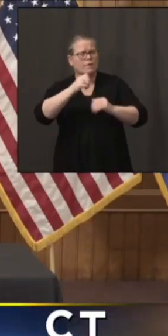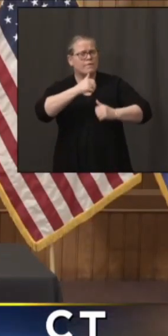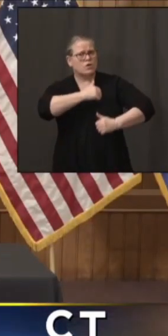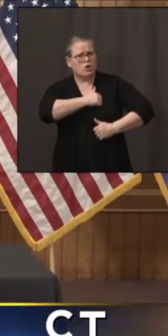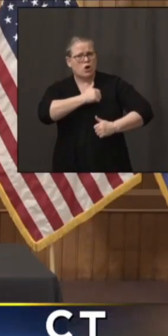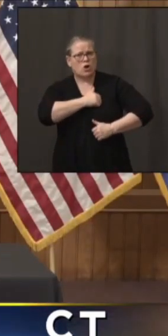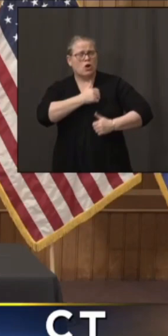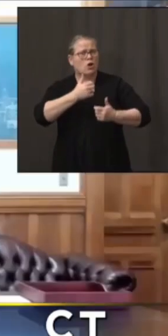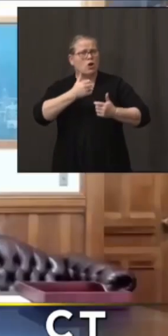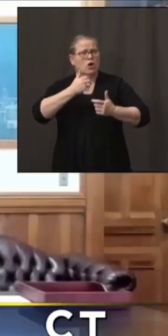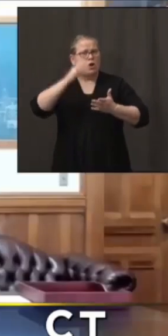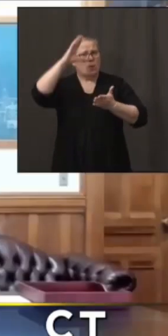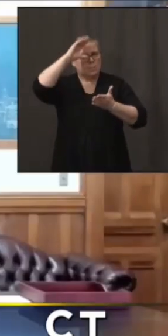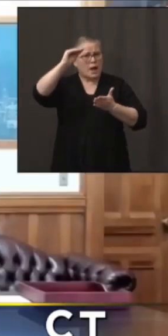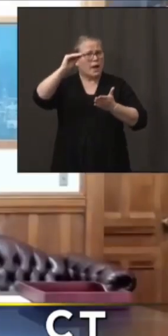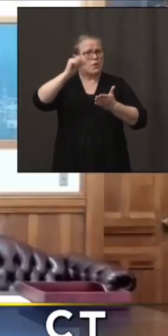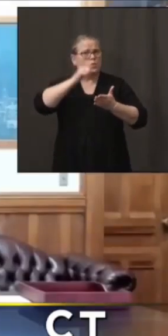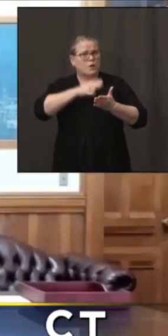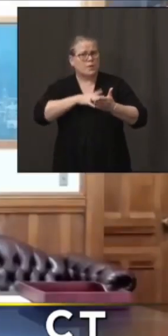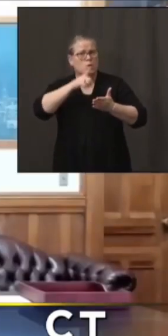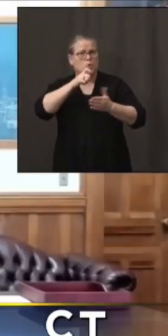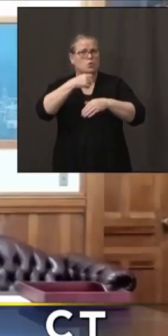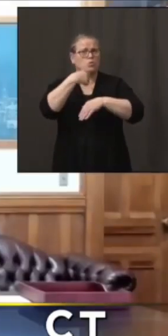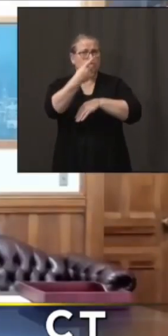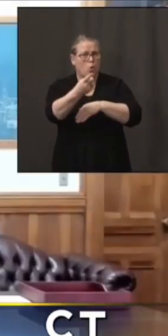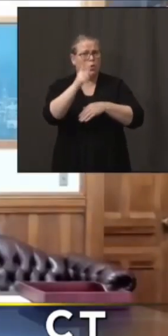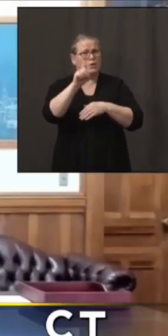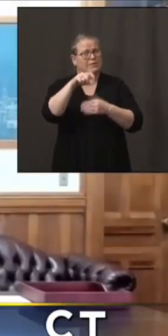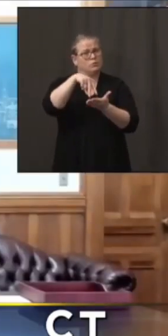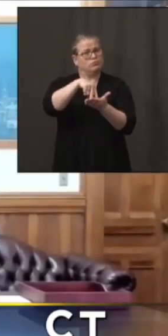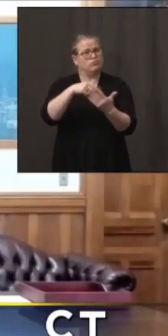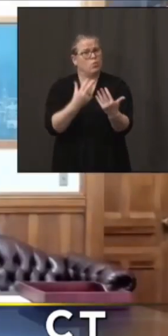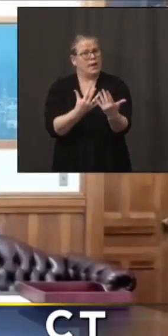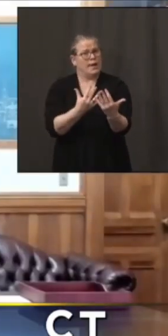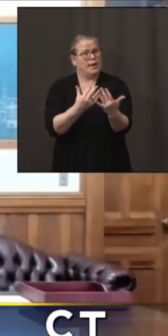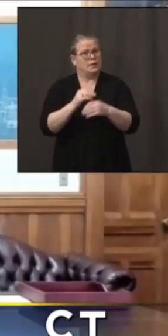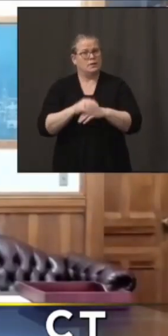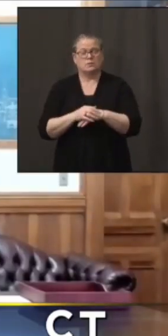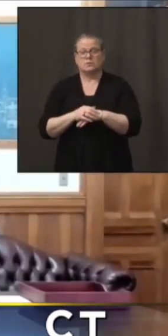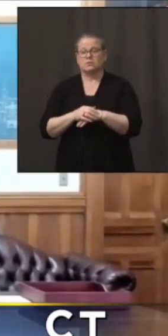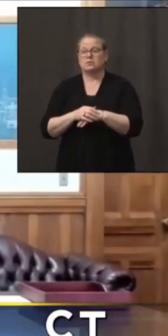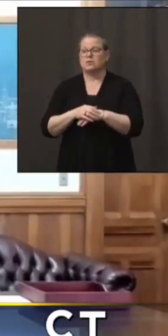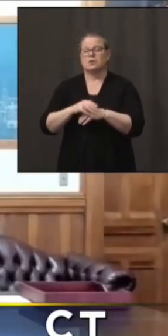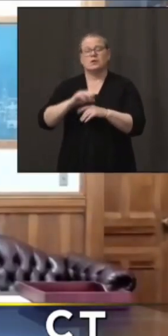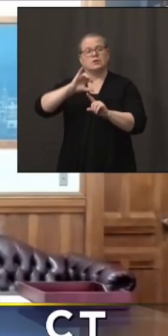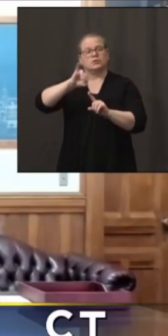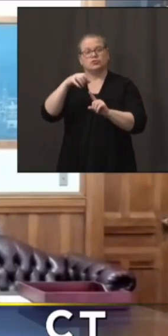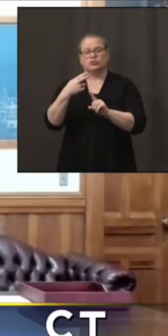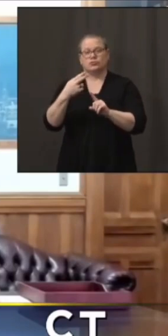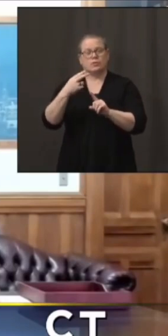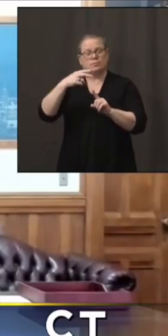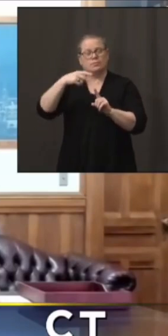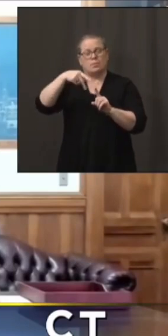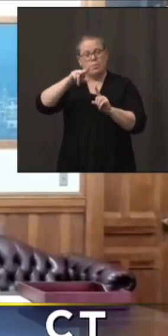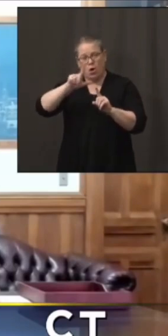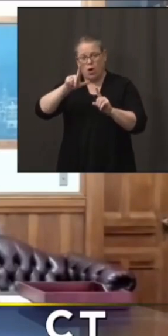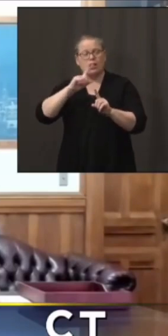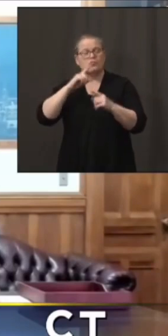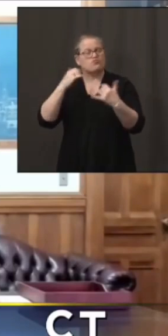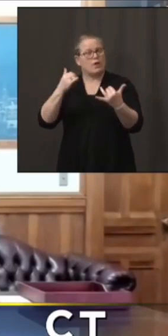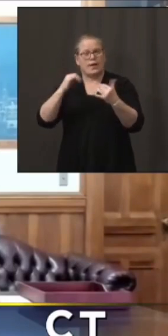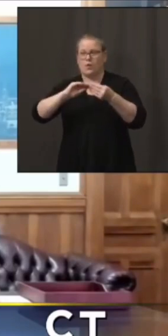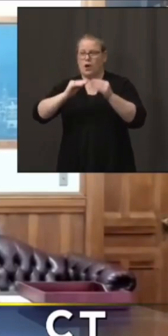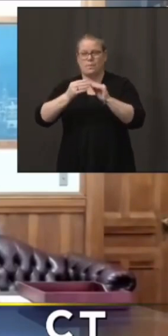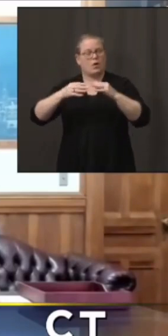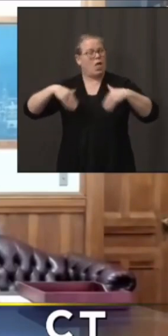standby? At this time, we have no particular number. It all depends on the particular